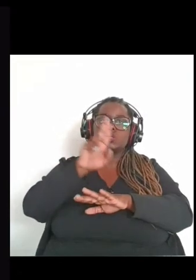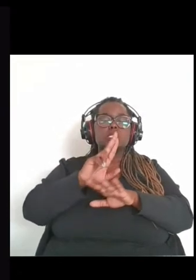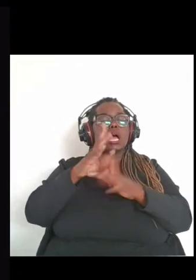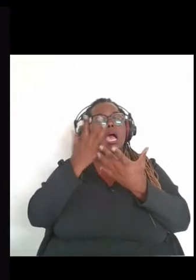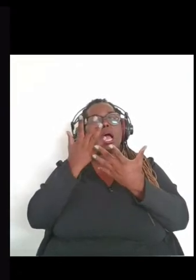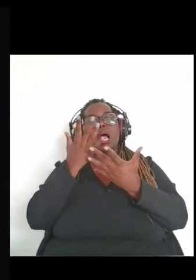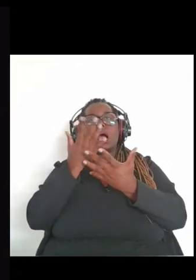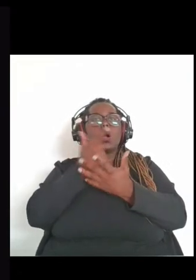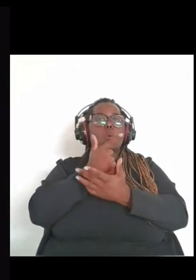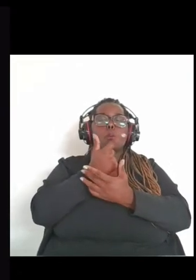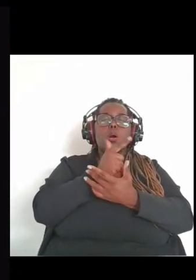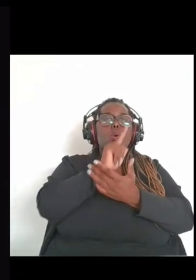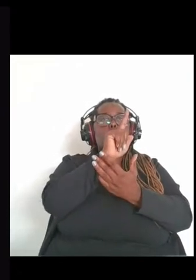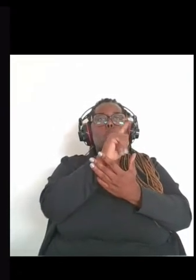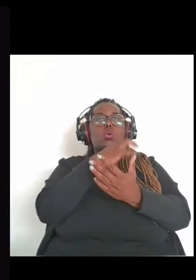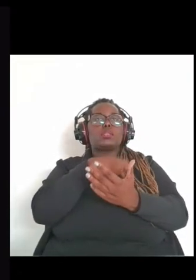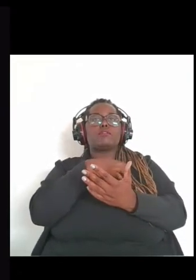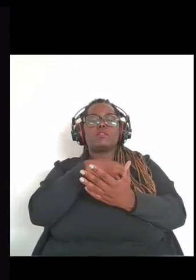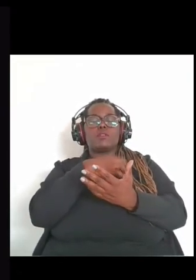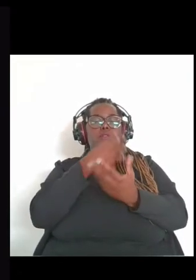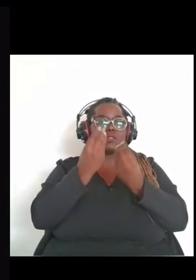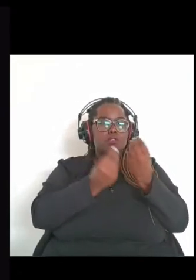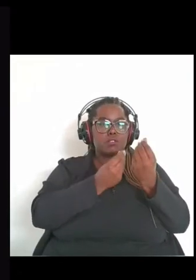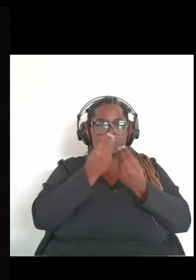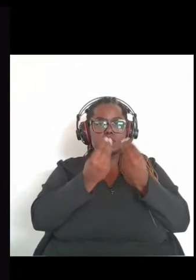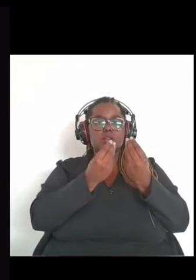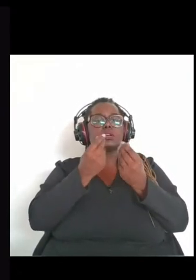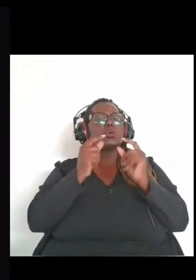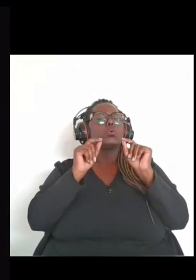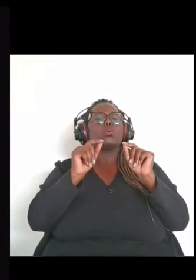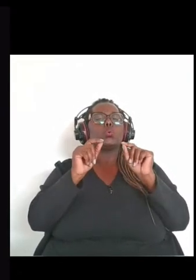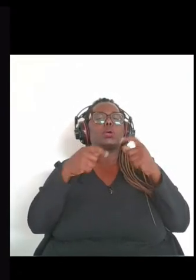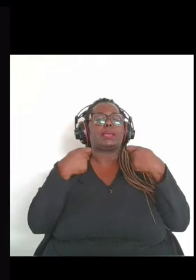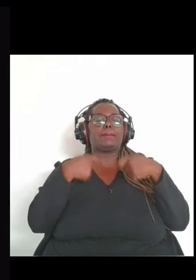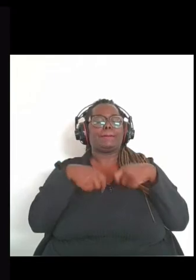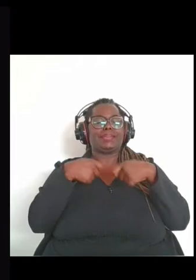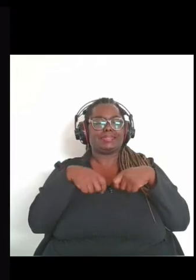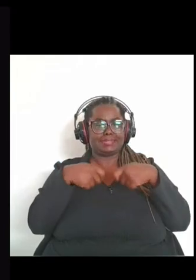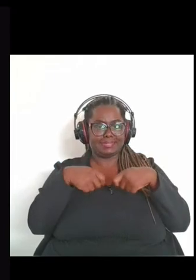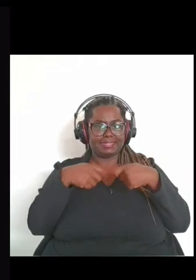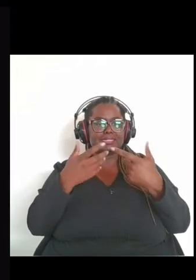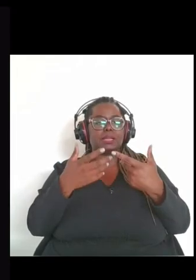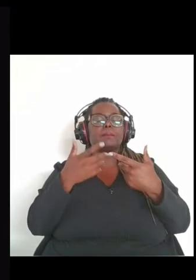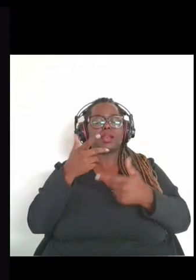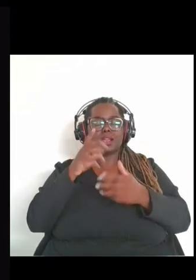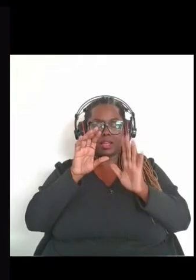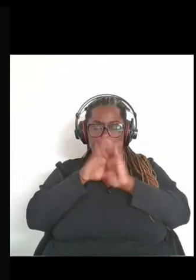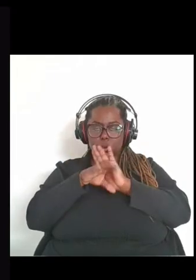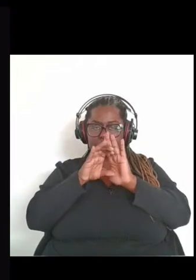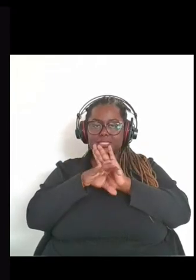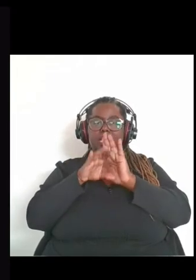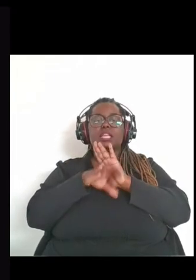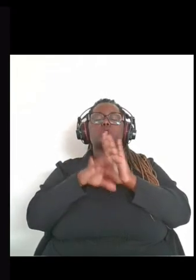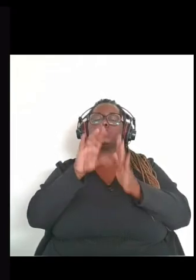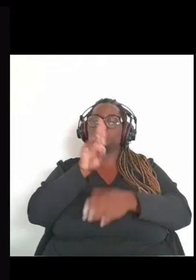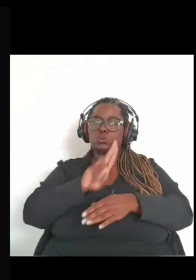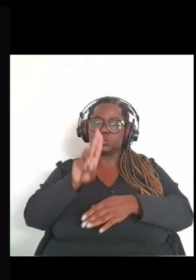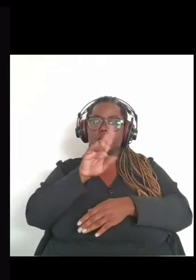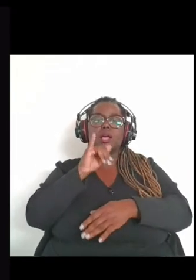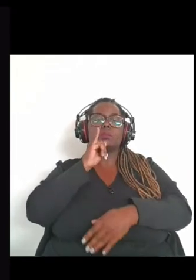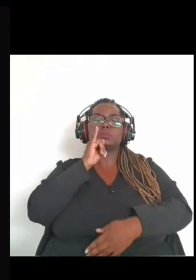start deploying Concepts and terms such as long as daughter and to what effects so